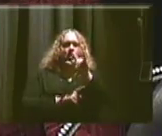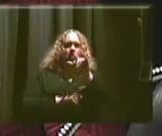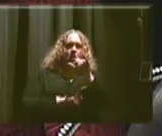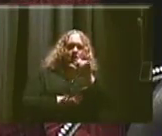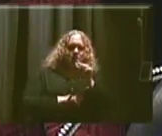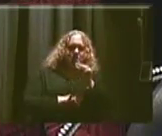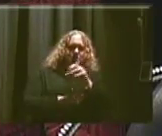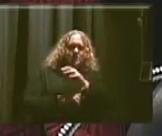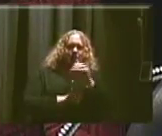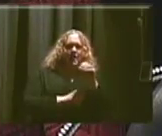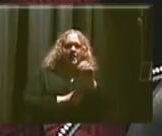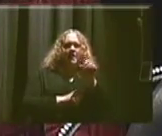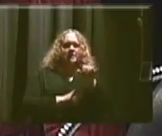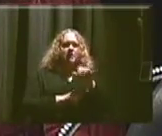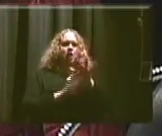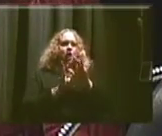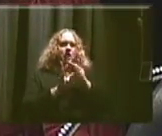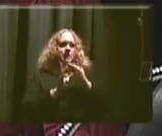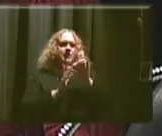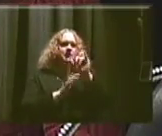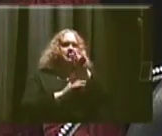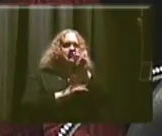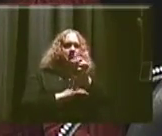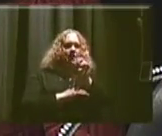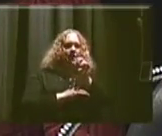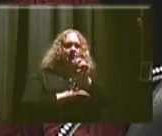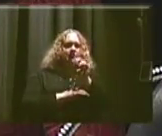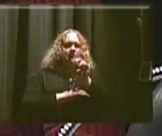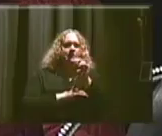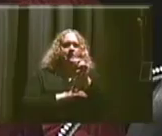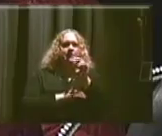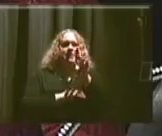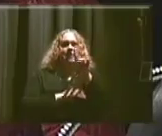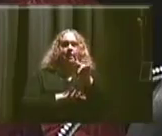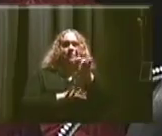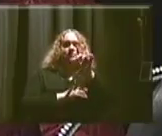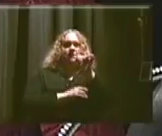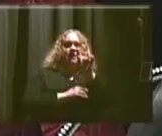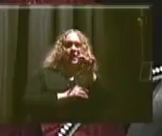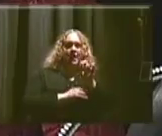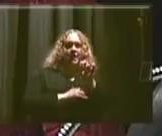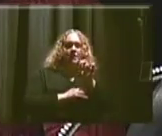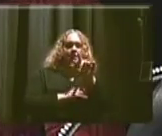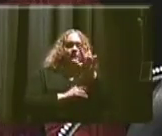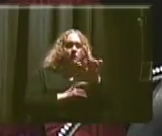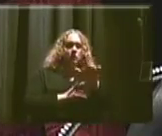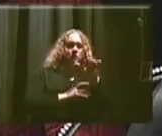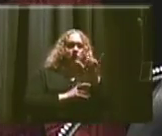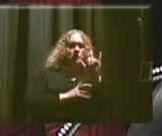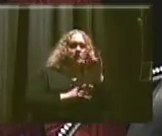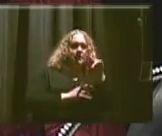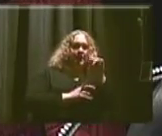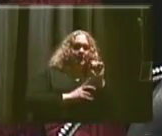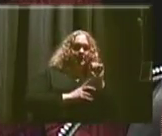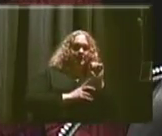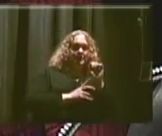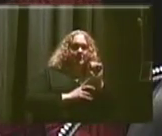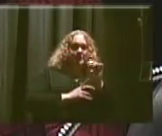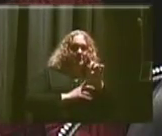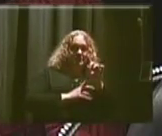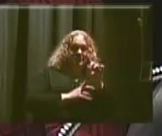called the Wonder of the Day. An update on Louisville Linked, a systematic way to link resources and the needs of kids.